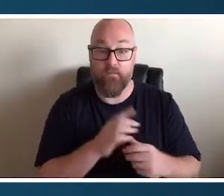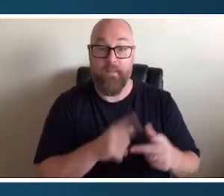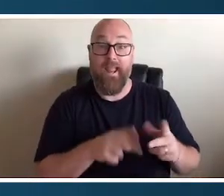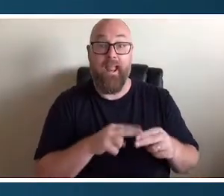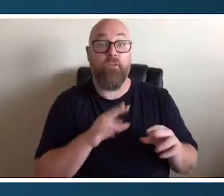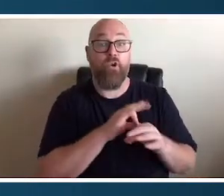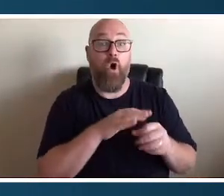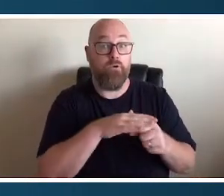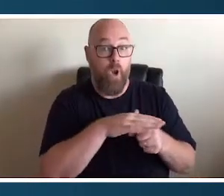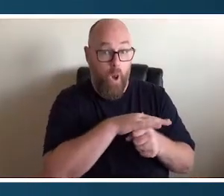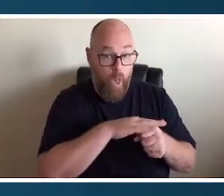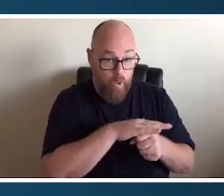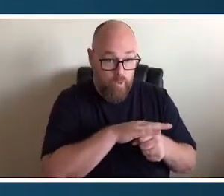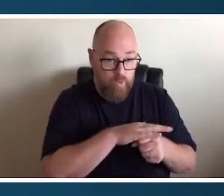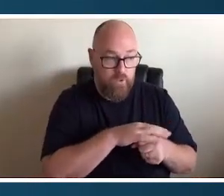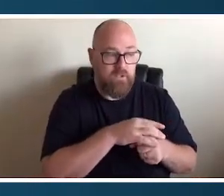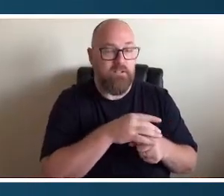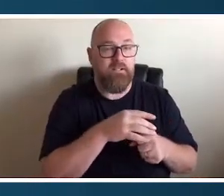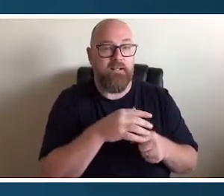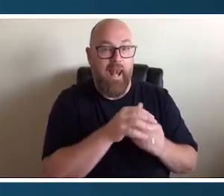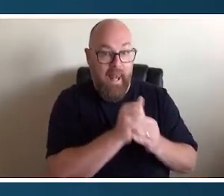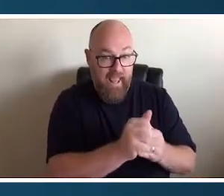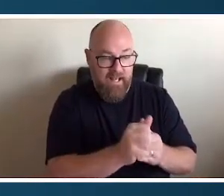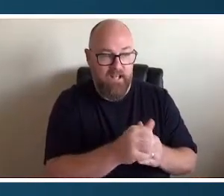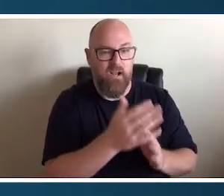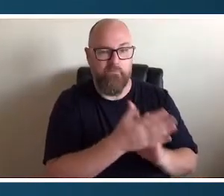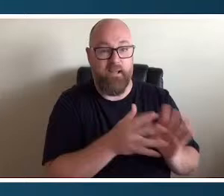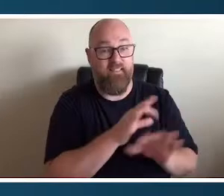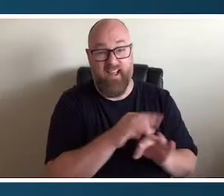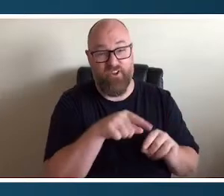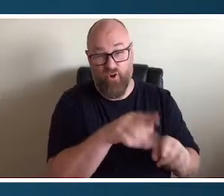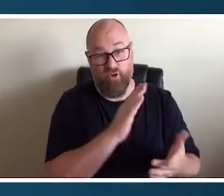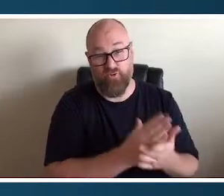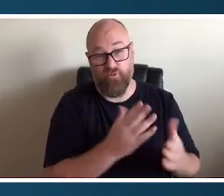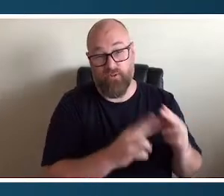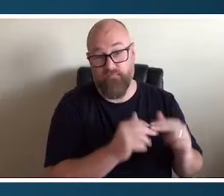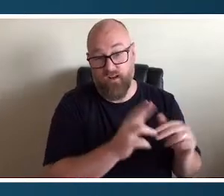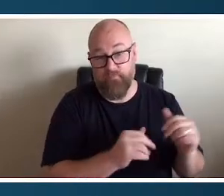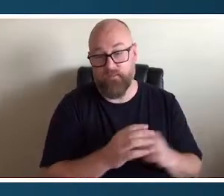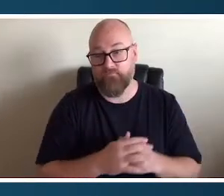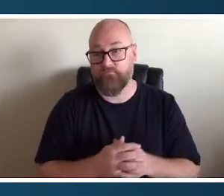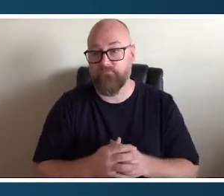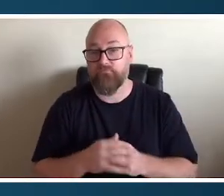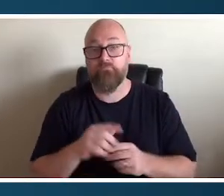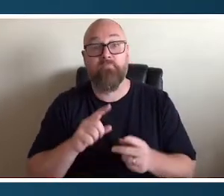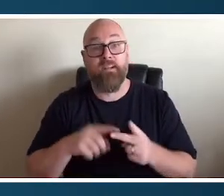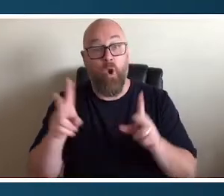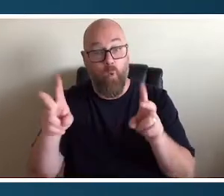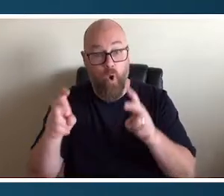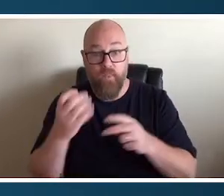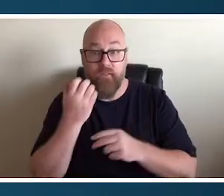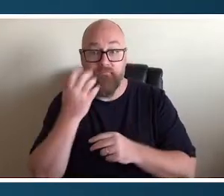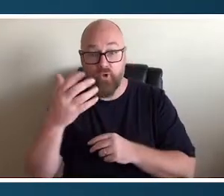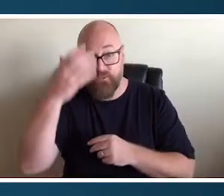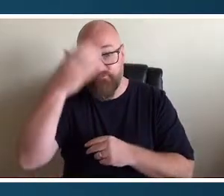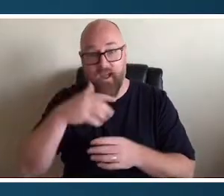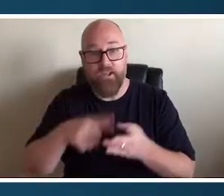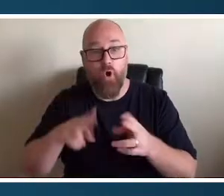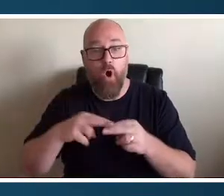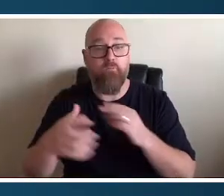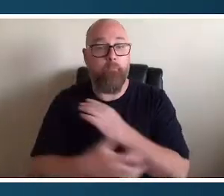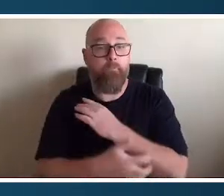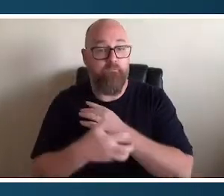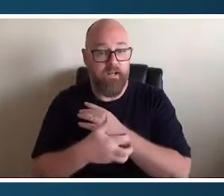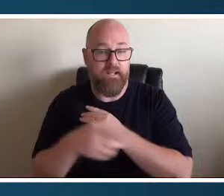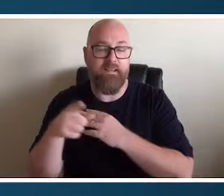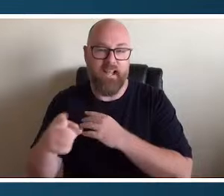it's not development. Second one, the future face of poverty is the older woman. And the